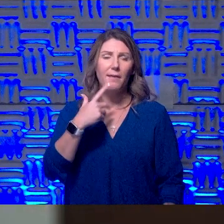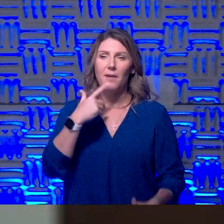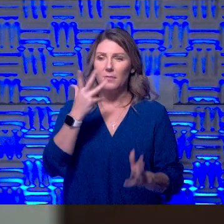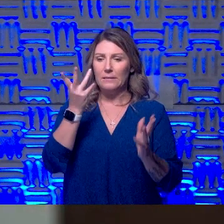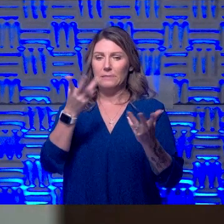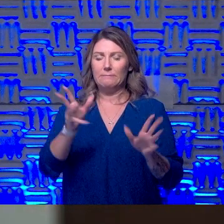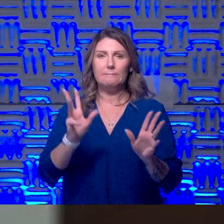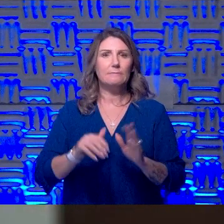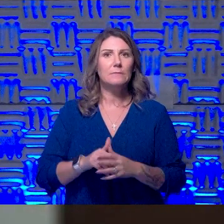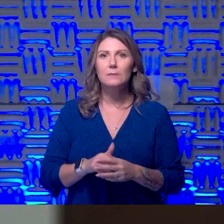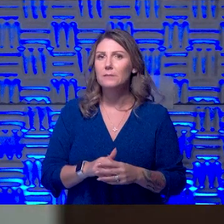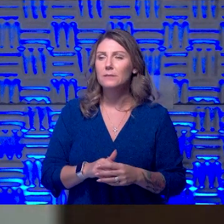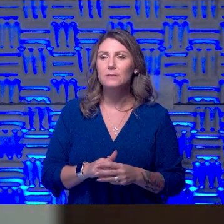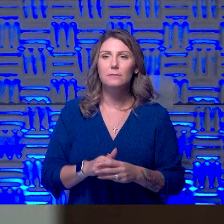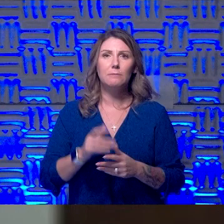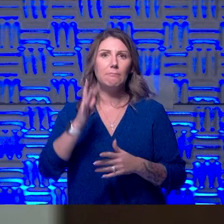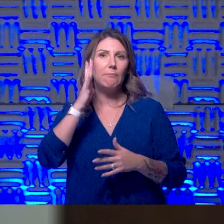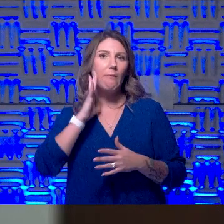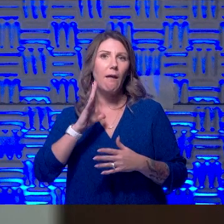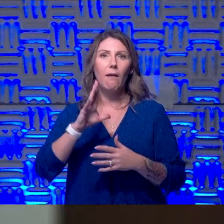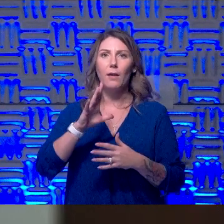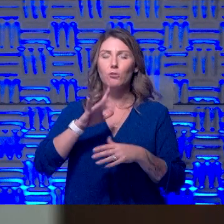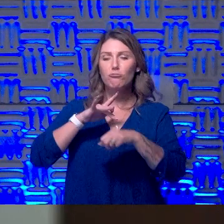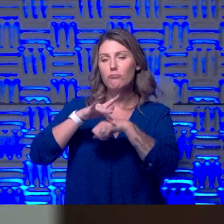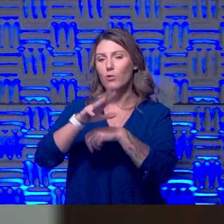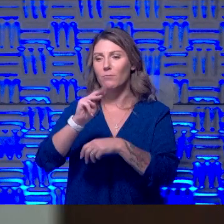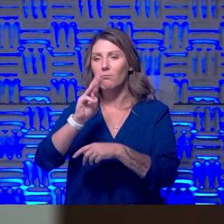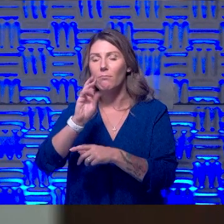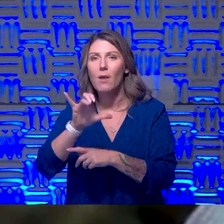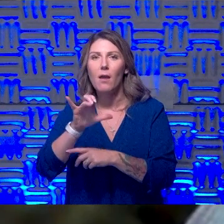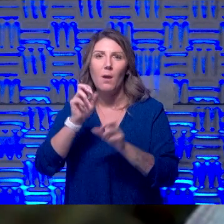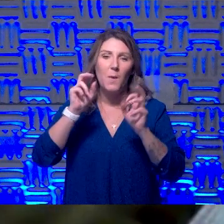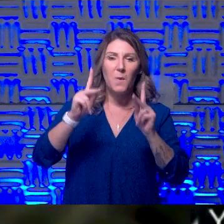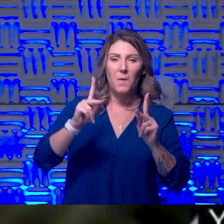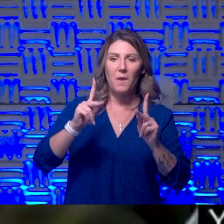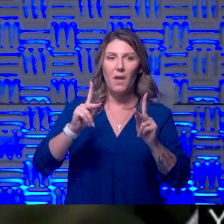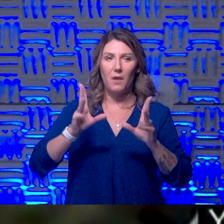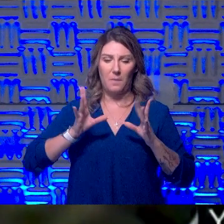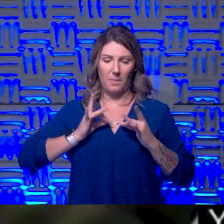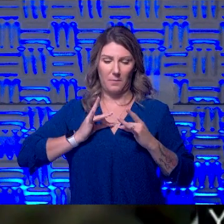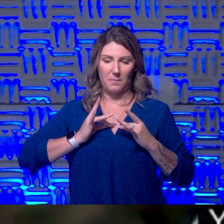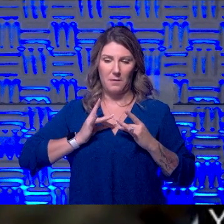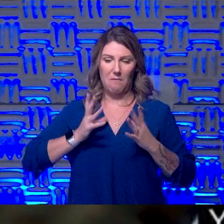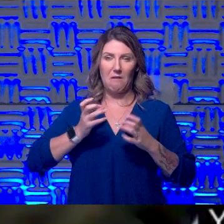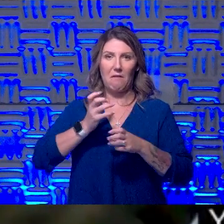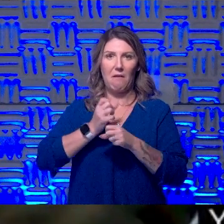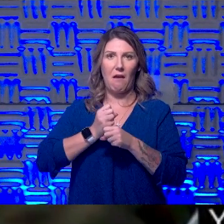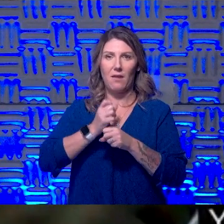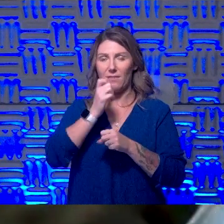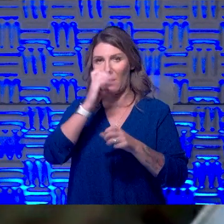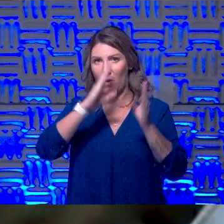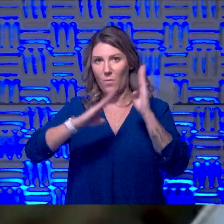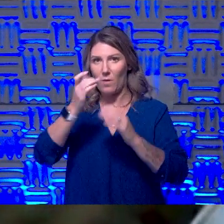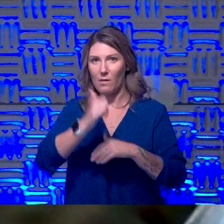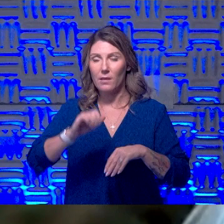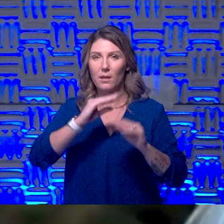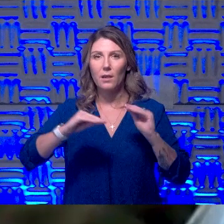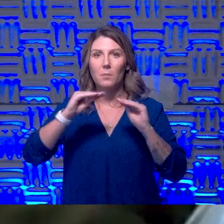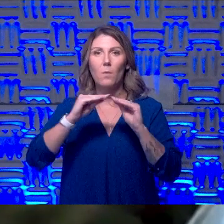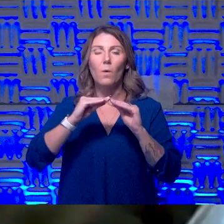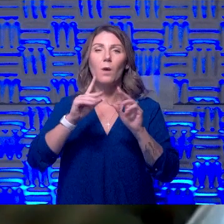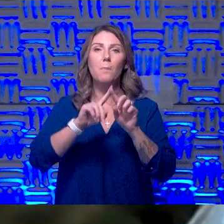it back in, early May. Okay, I got it, we're fine. We don't have to worry about it anymore.